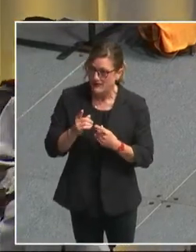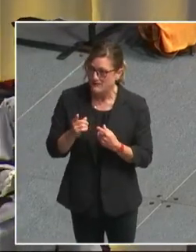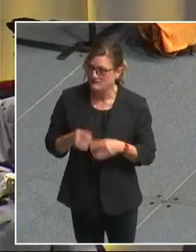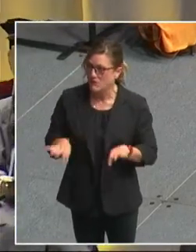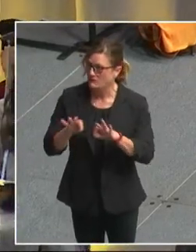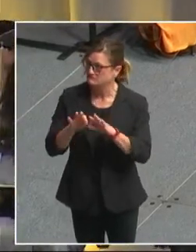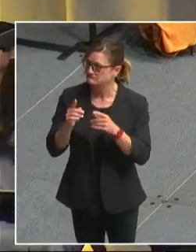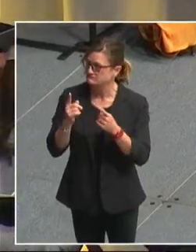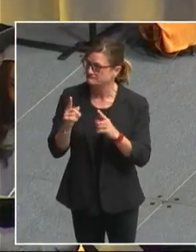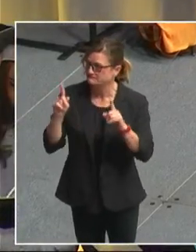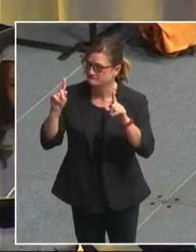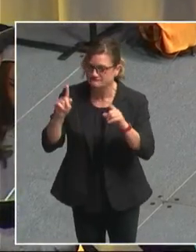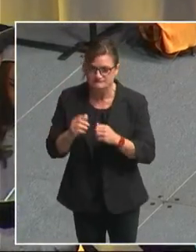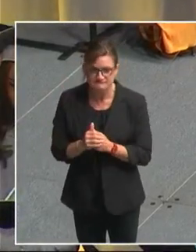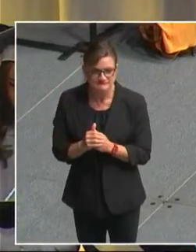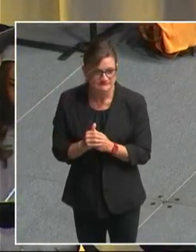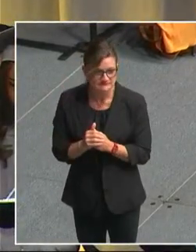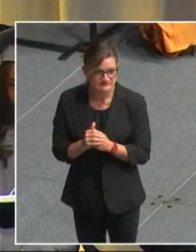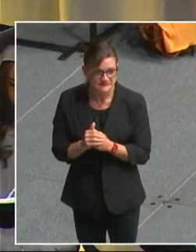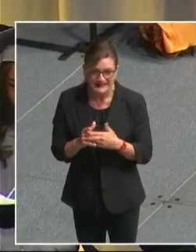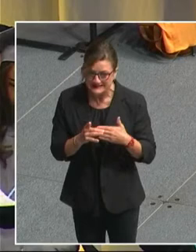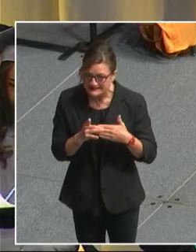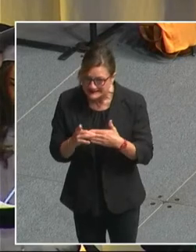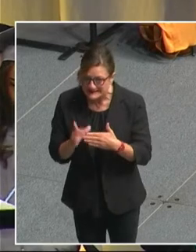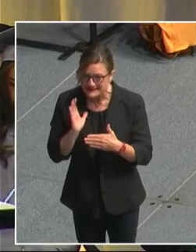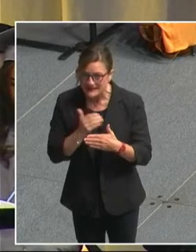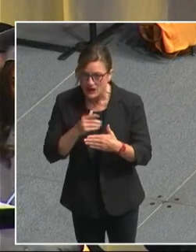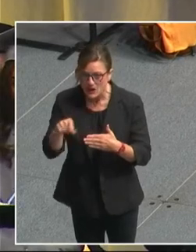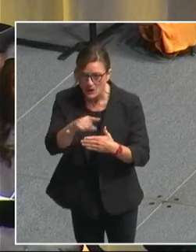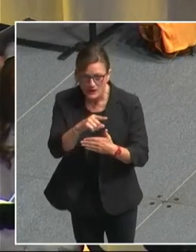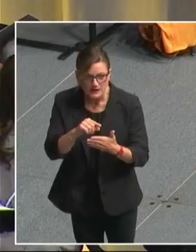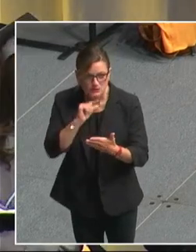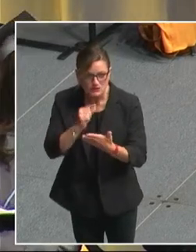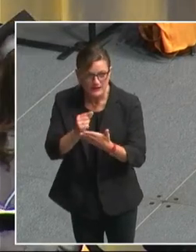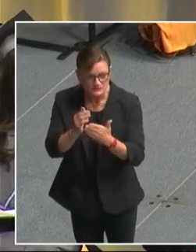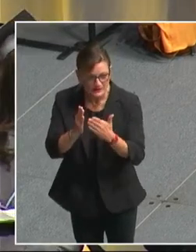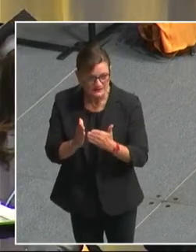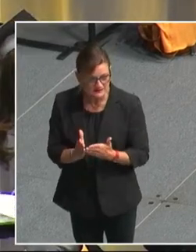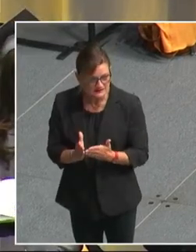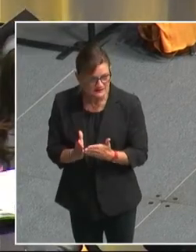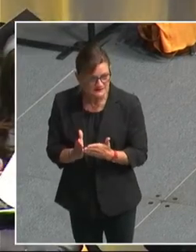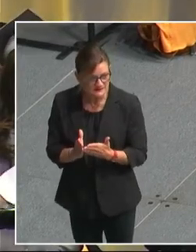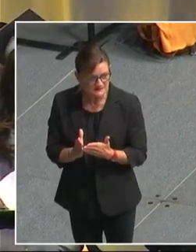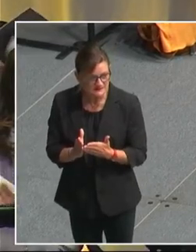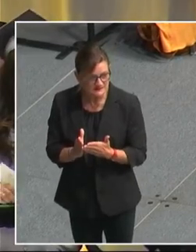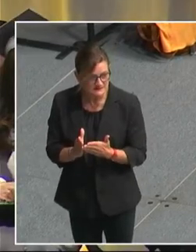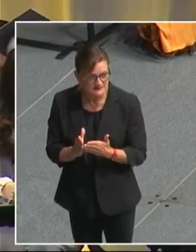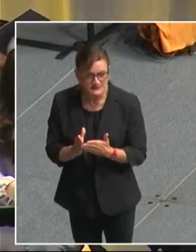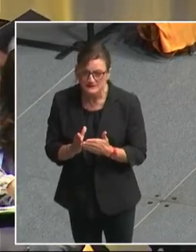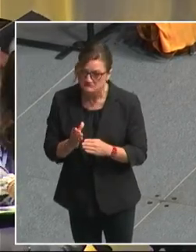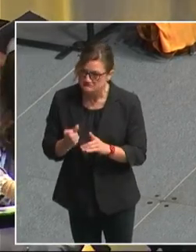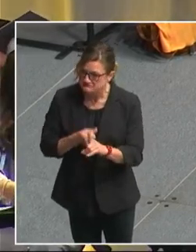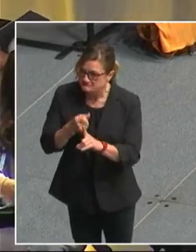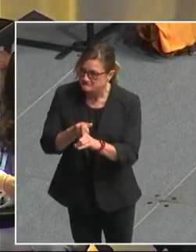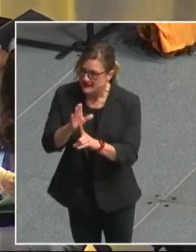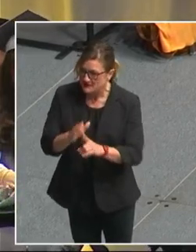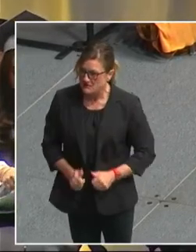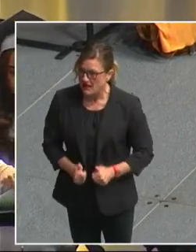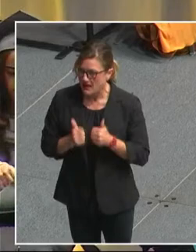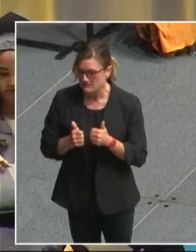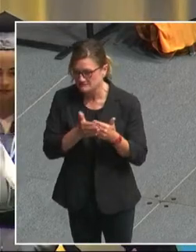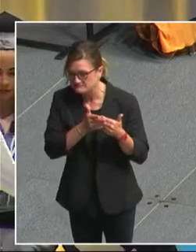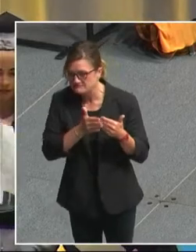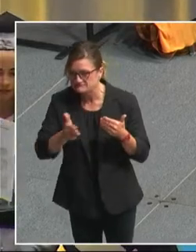Please bless and guide our graduates as they reach this milestone in their lives and as they chart